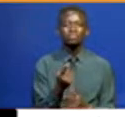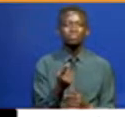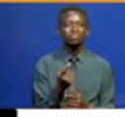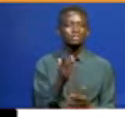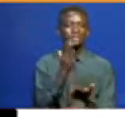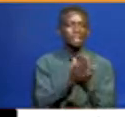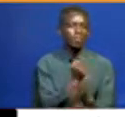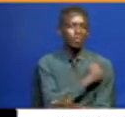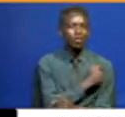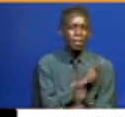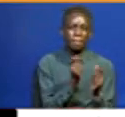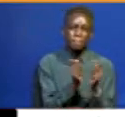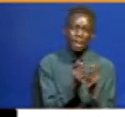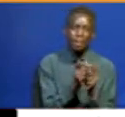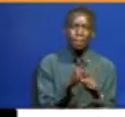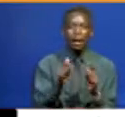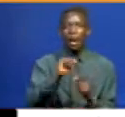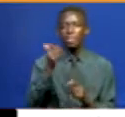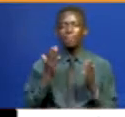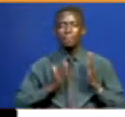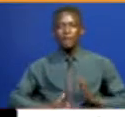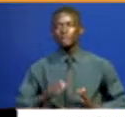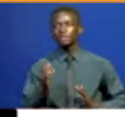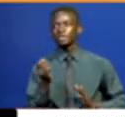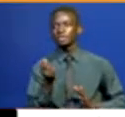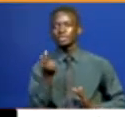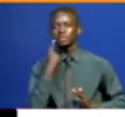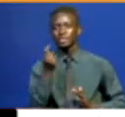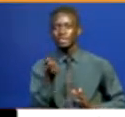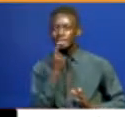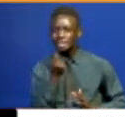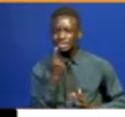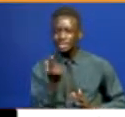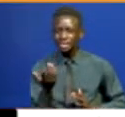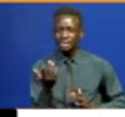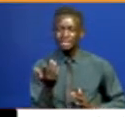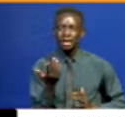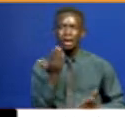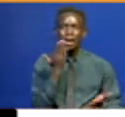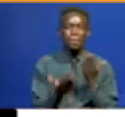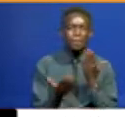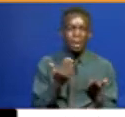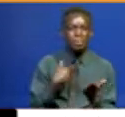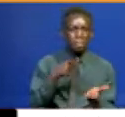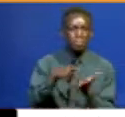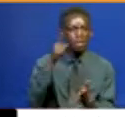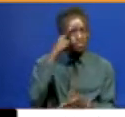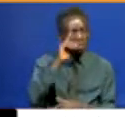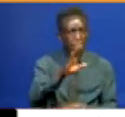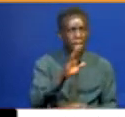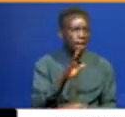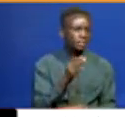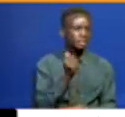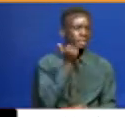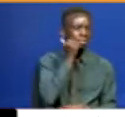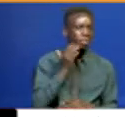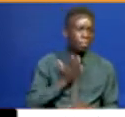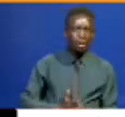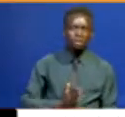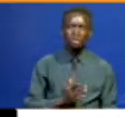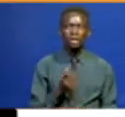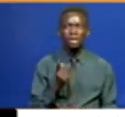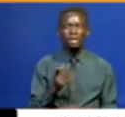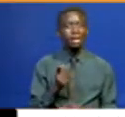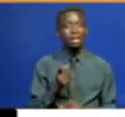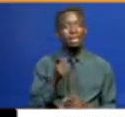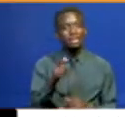this supply that you find out there, it's also from the hospital. Maybe I bought for your patient and then I take it because it's about money.